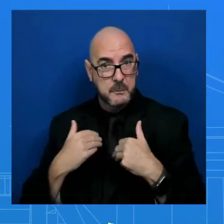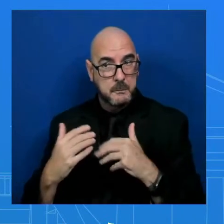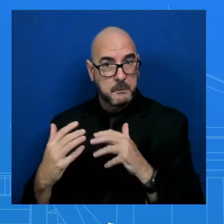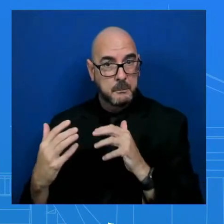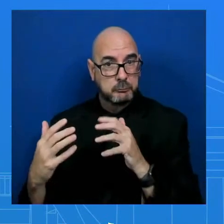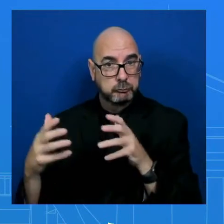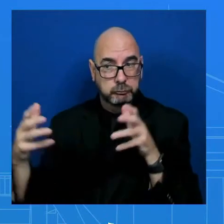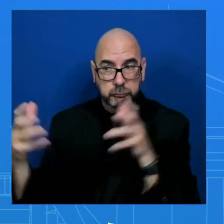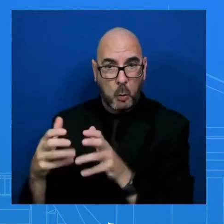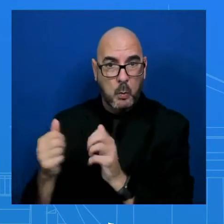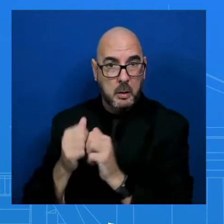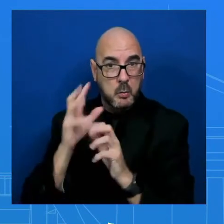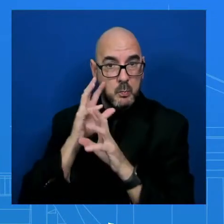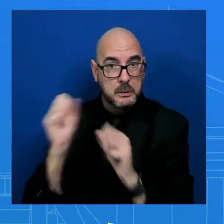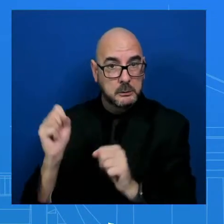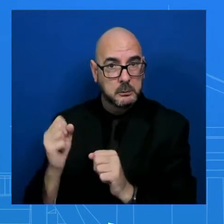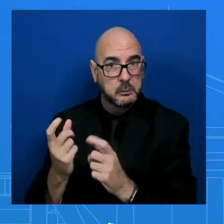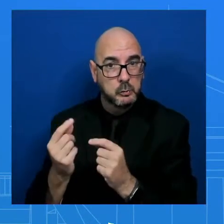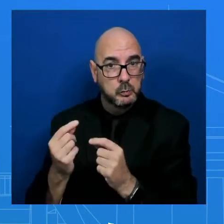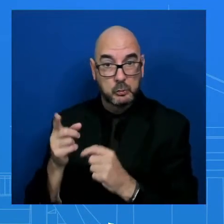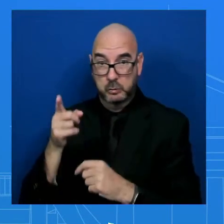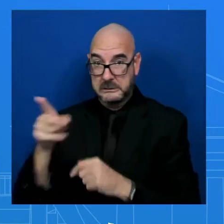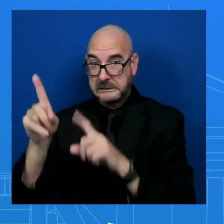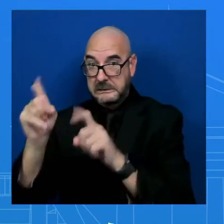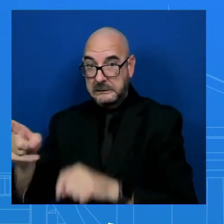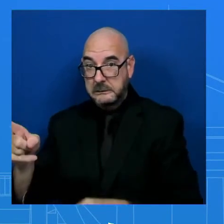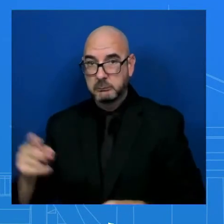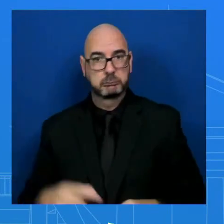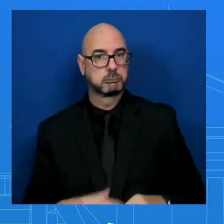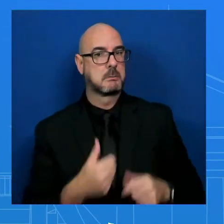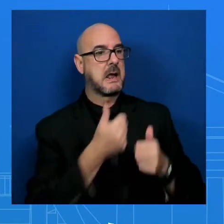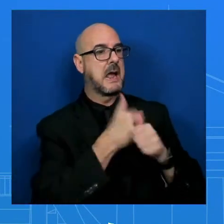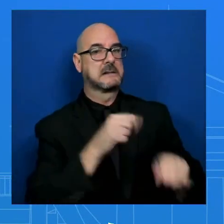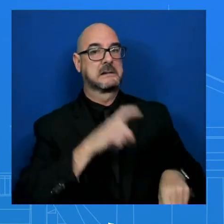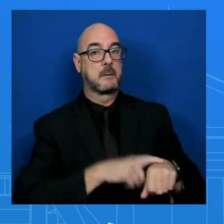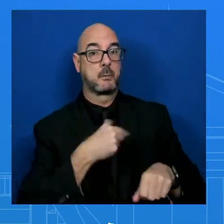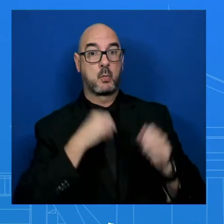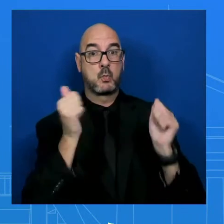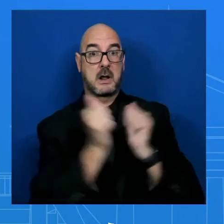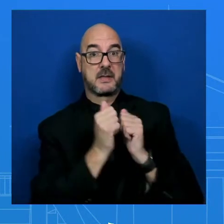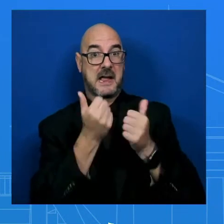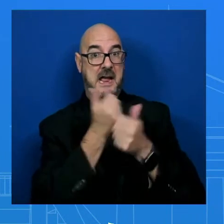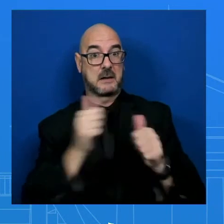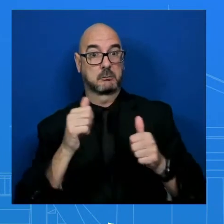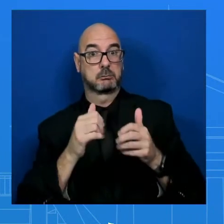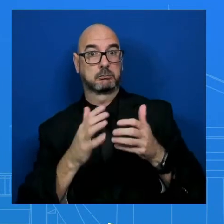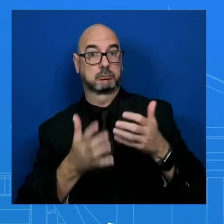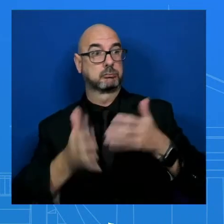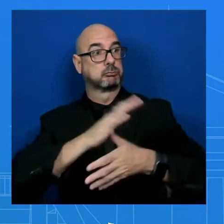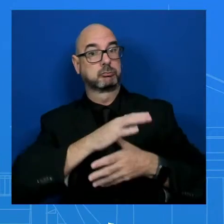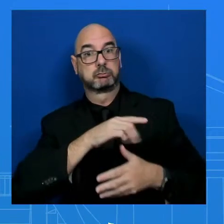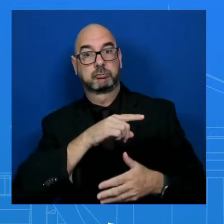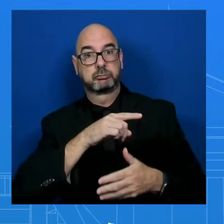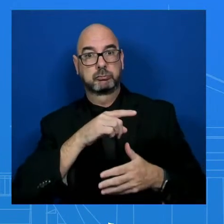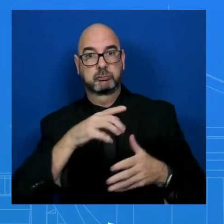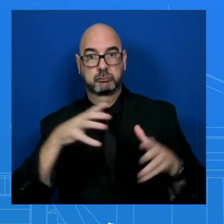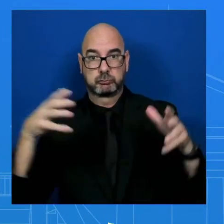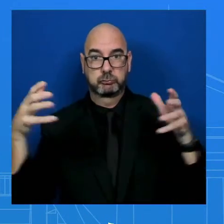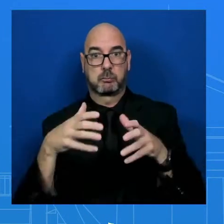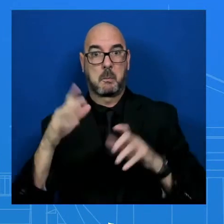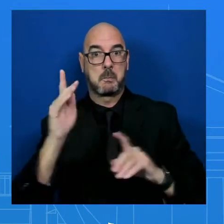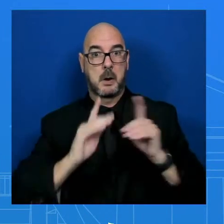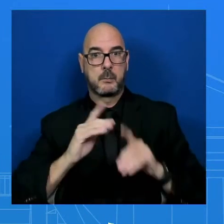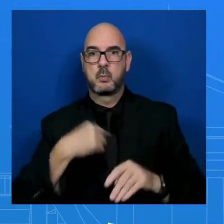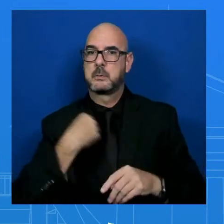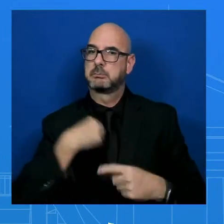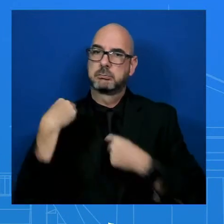anytime we're around any of the principals, we do test. That has been the way we have moved forward for the past almost 2